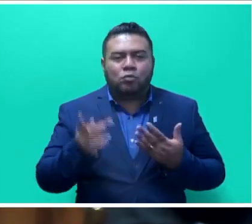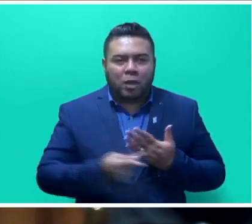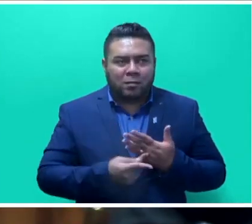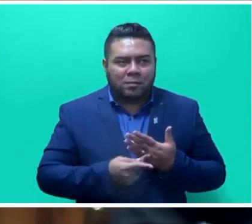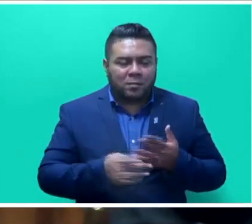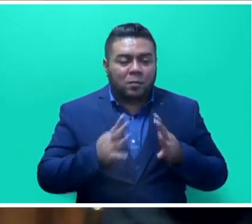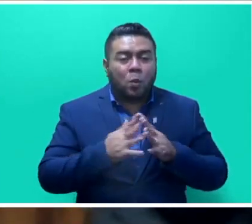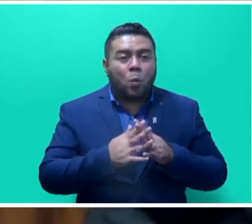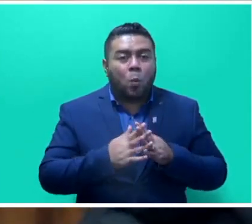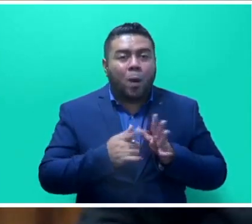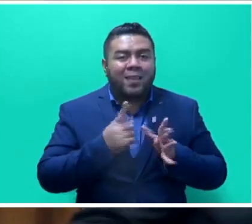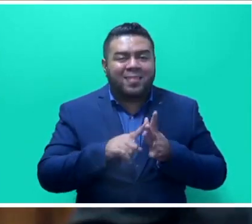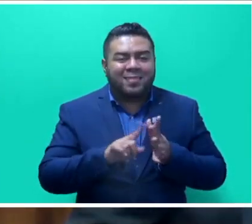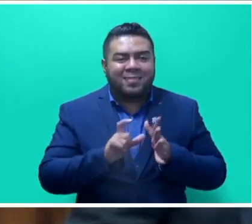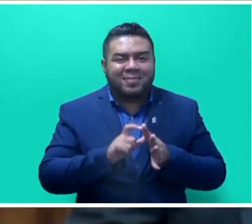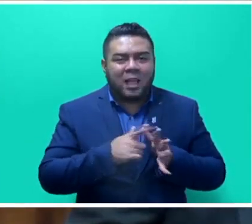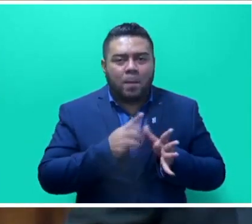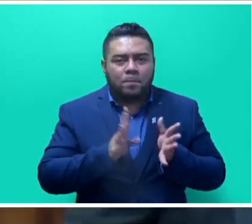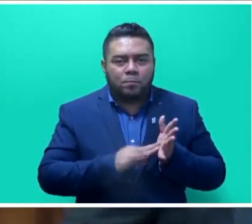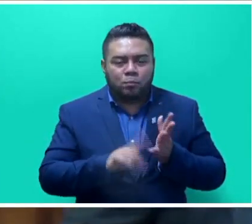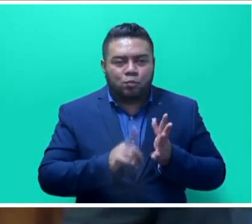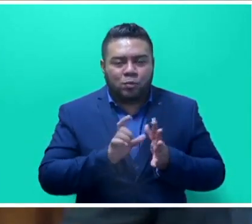Wandamdam it took close to 5 years,